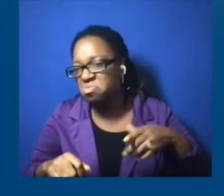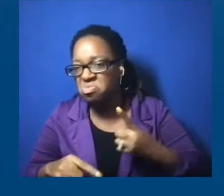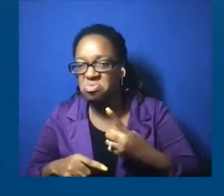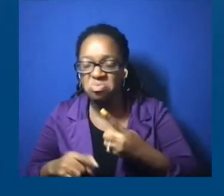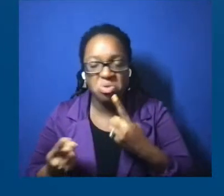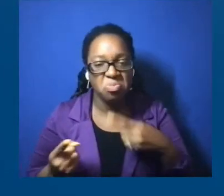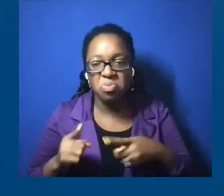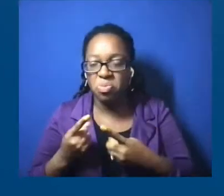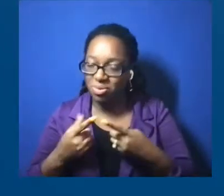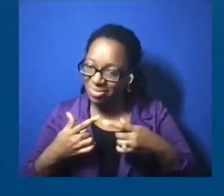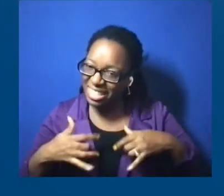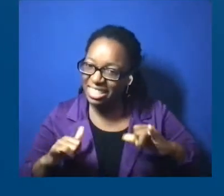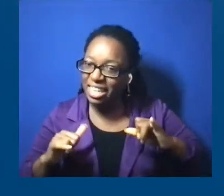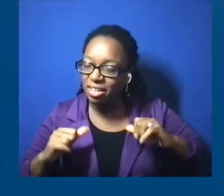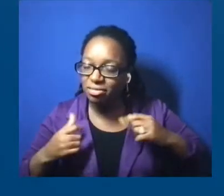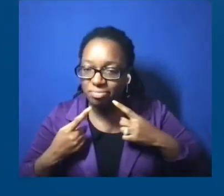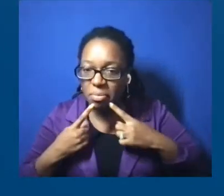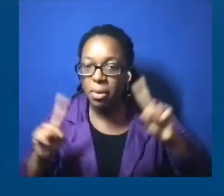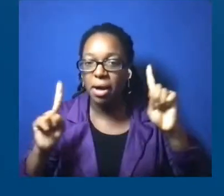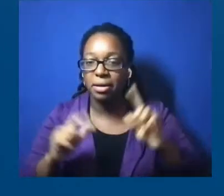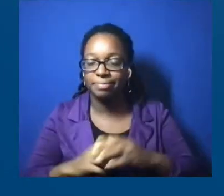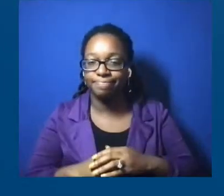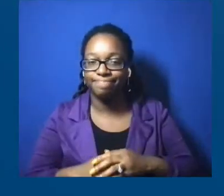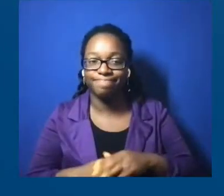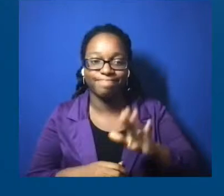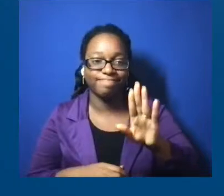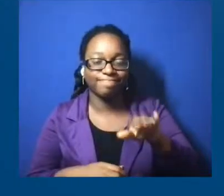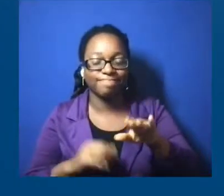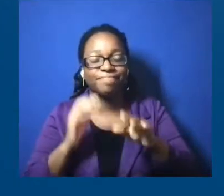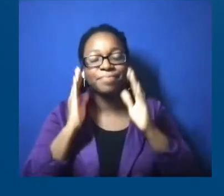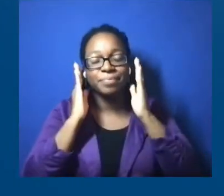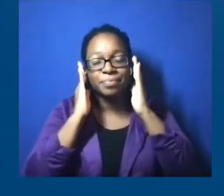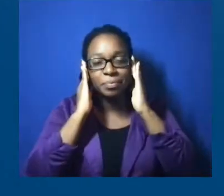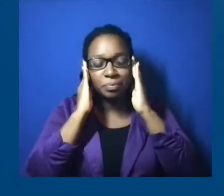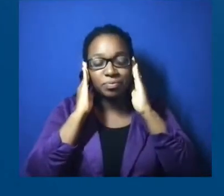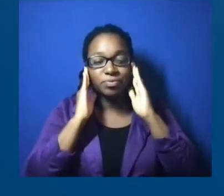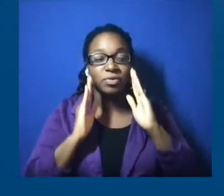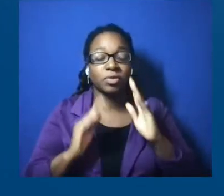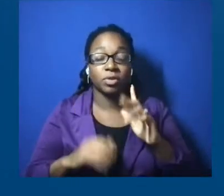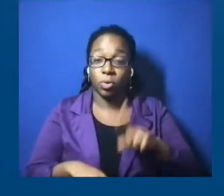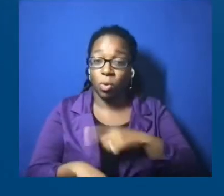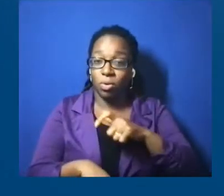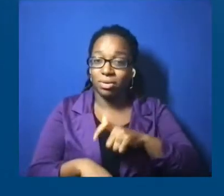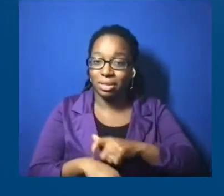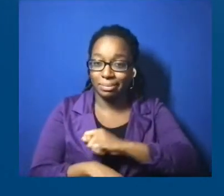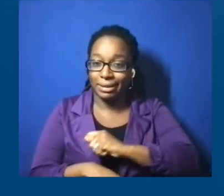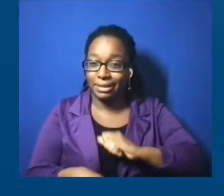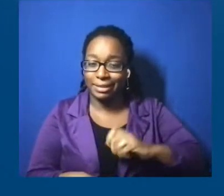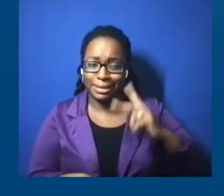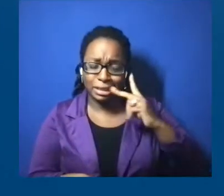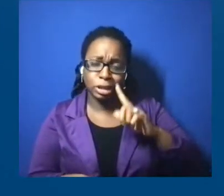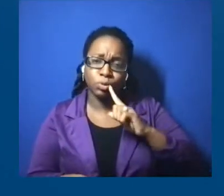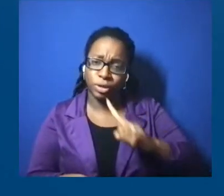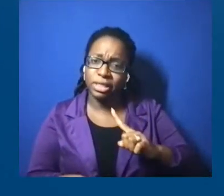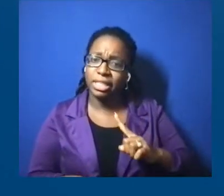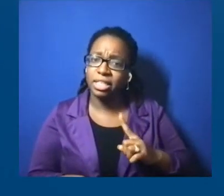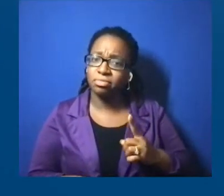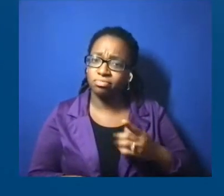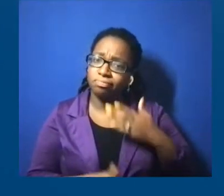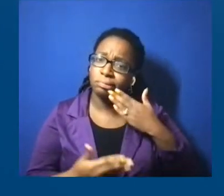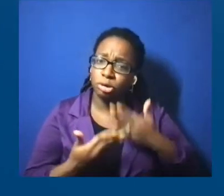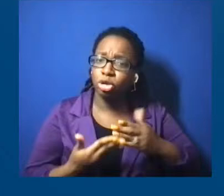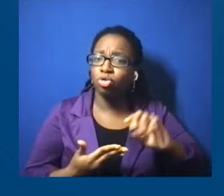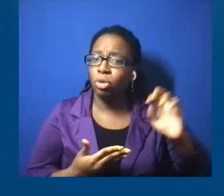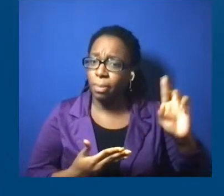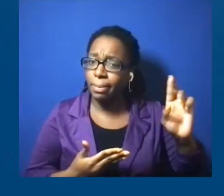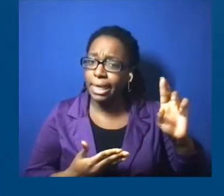And by the way, I served a long time in the Senate with a lot of conservative, decent, honorable Republicans who played